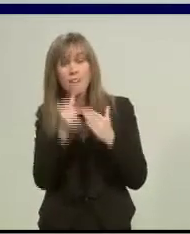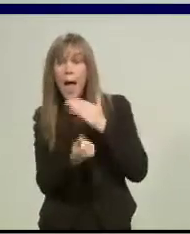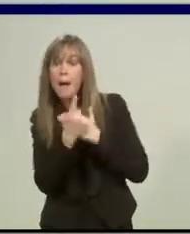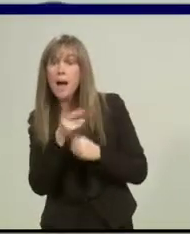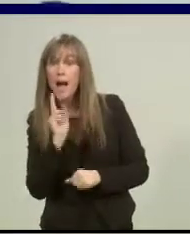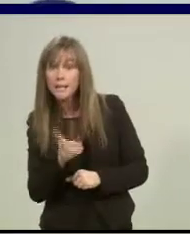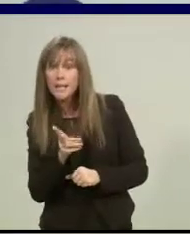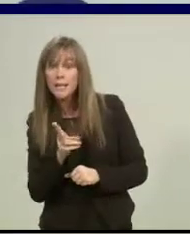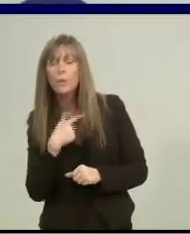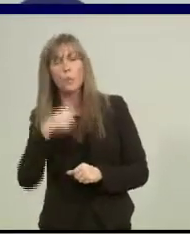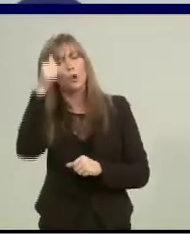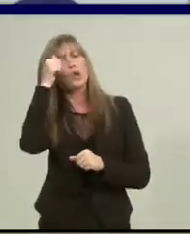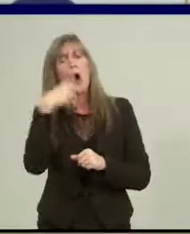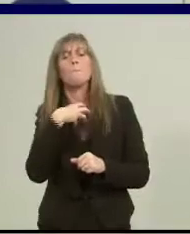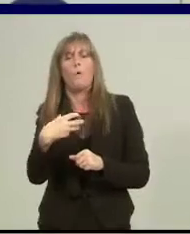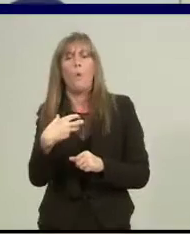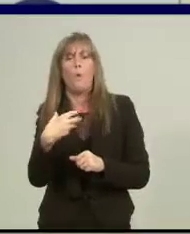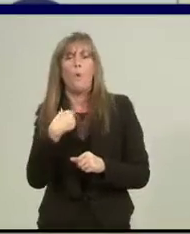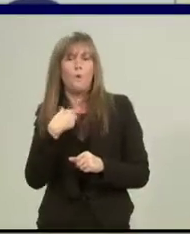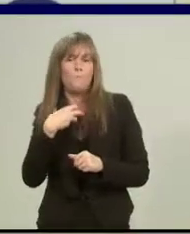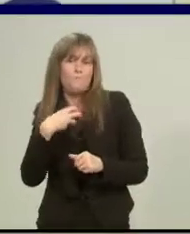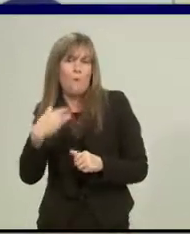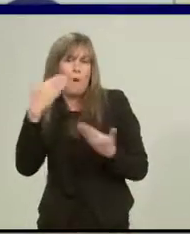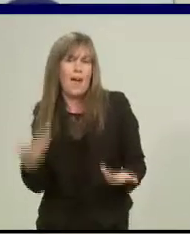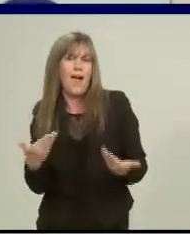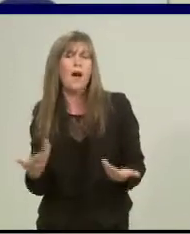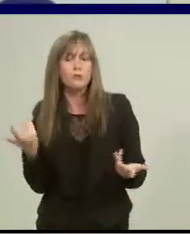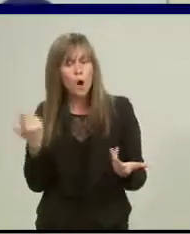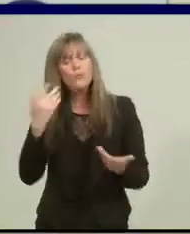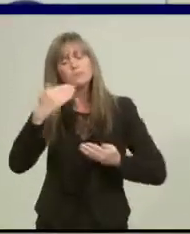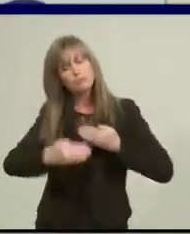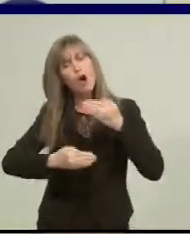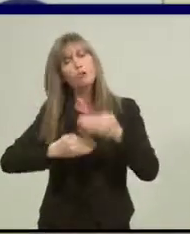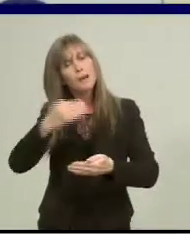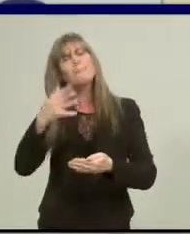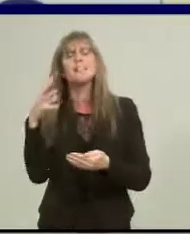again, we'd know a lot more things than we do now. So it's progressing.